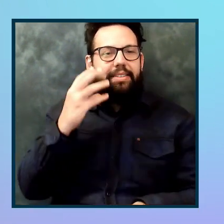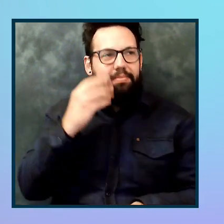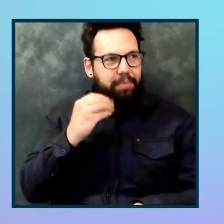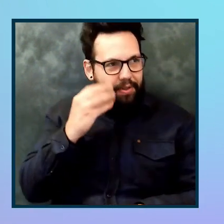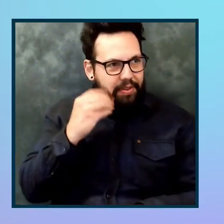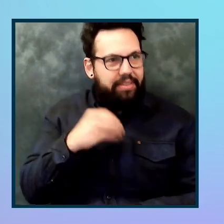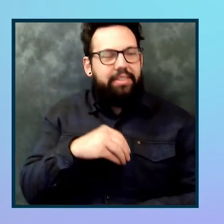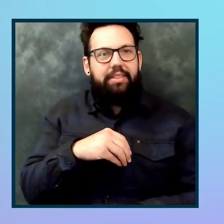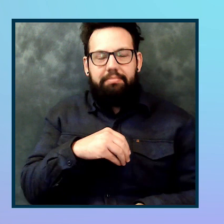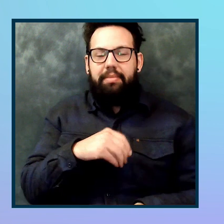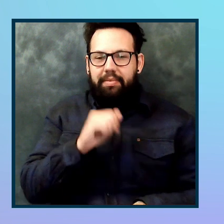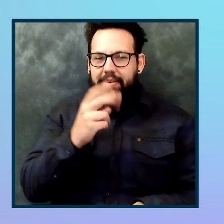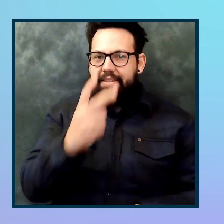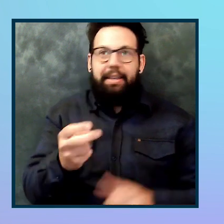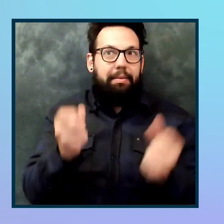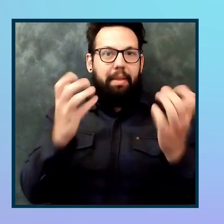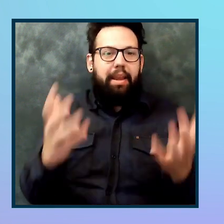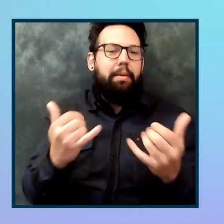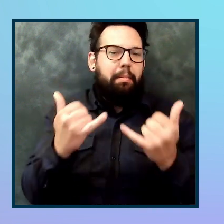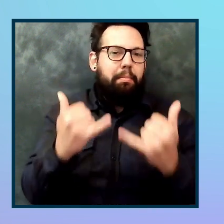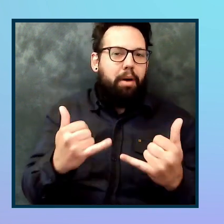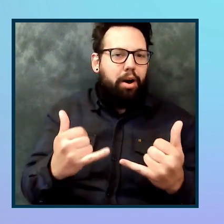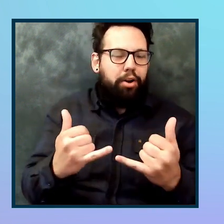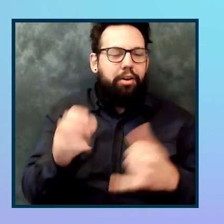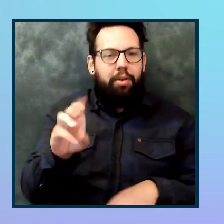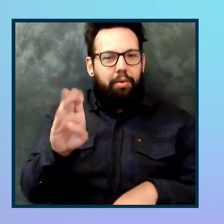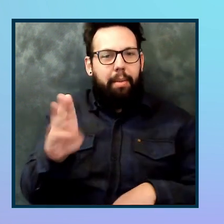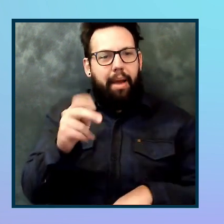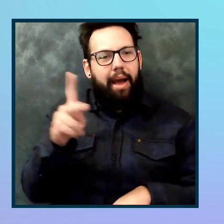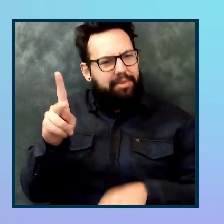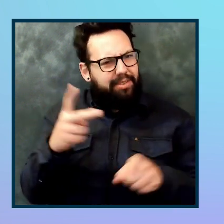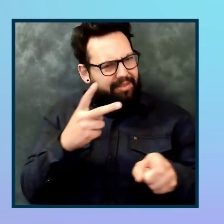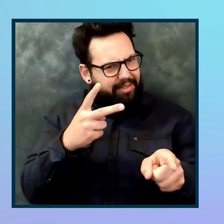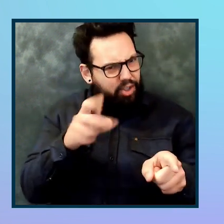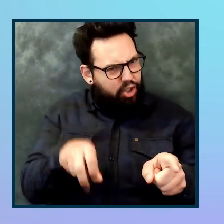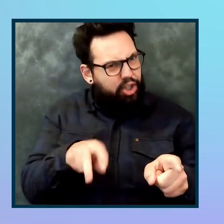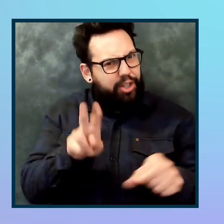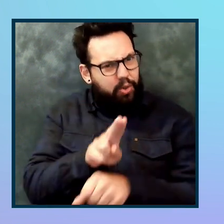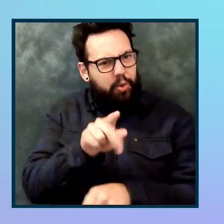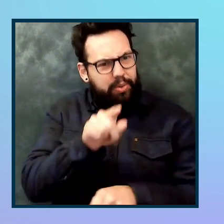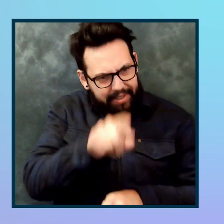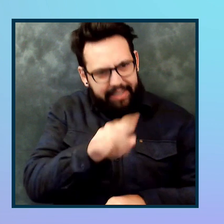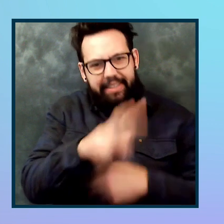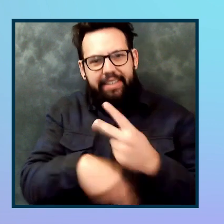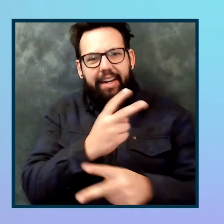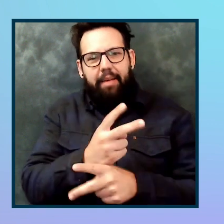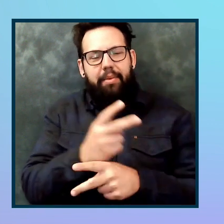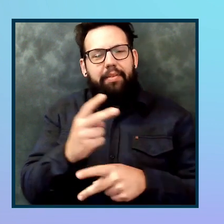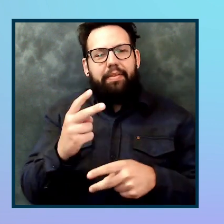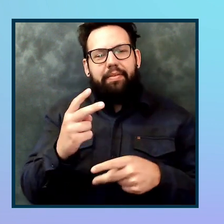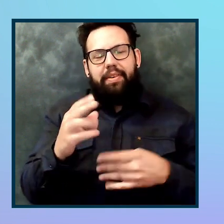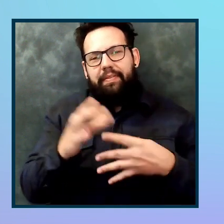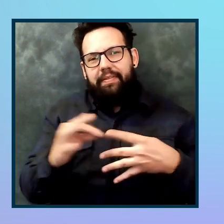web applications really utilizing these kinds of features and interfaces. So definitely on the